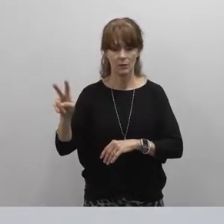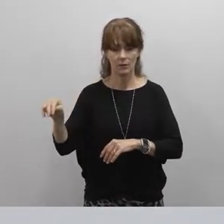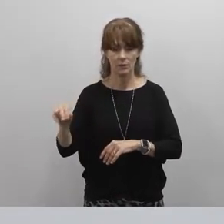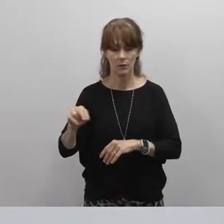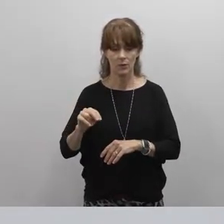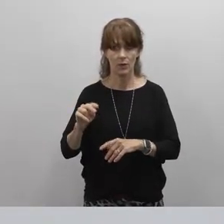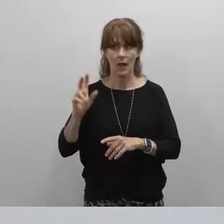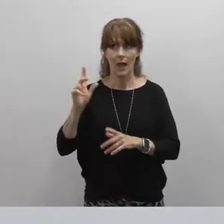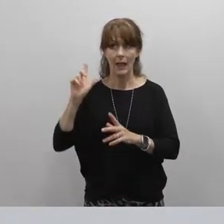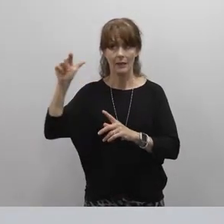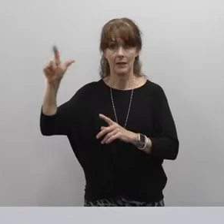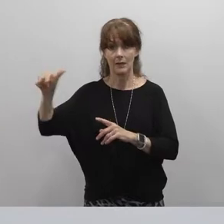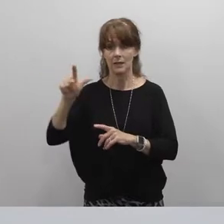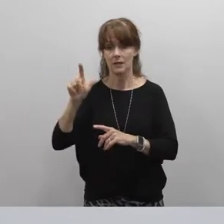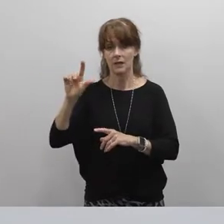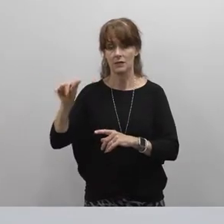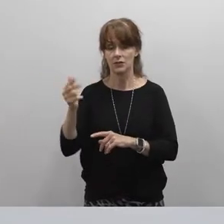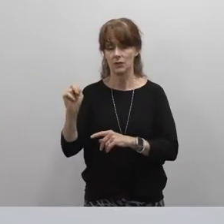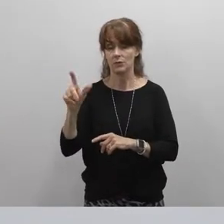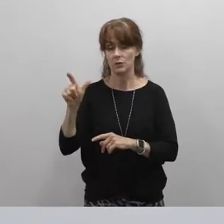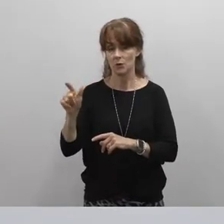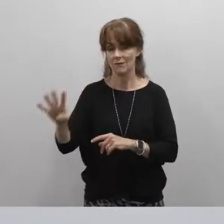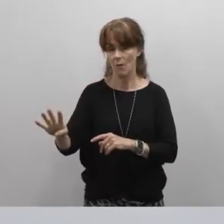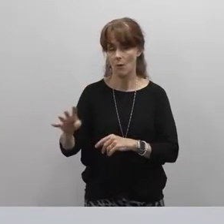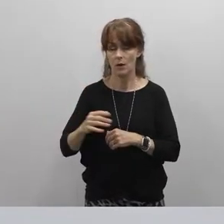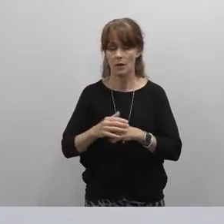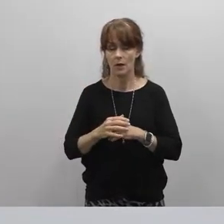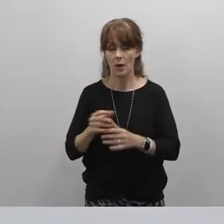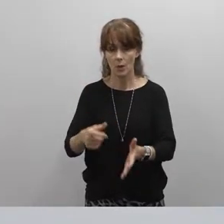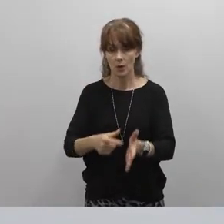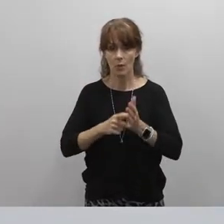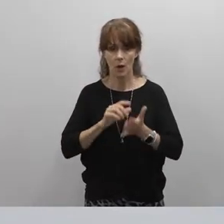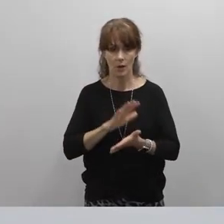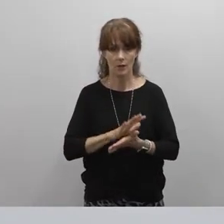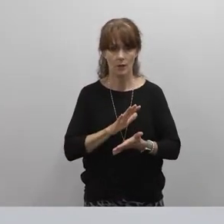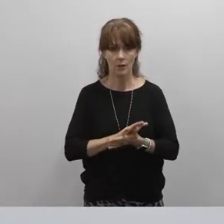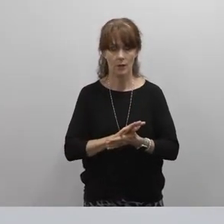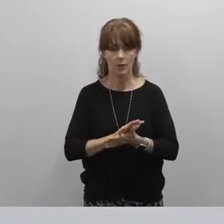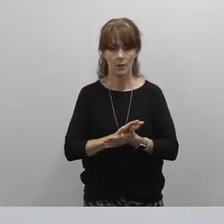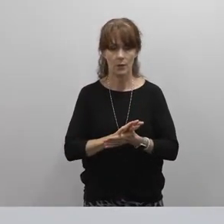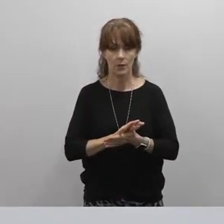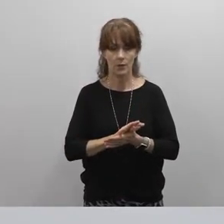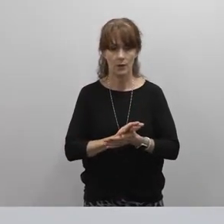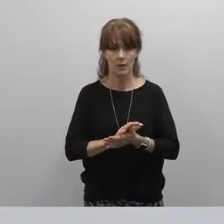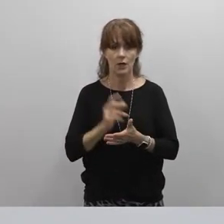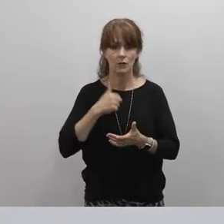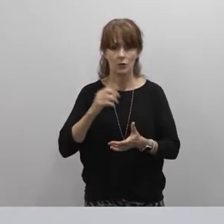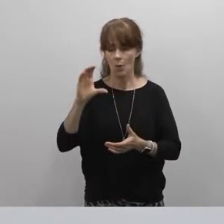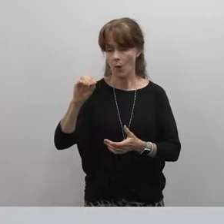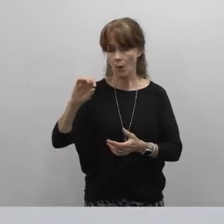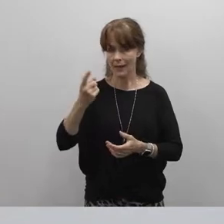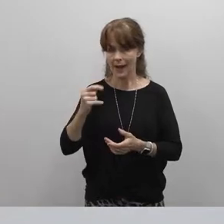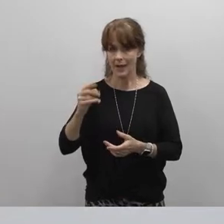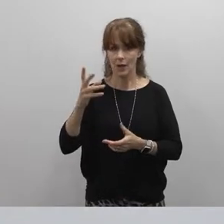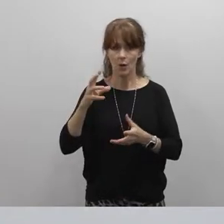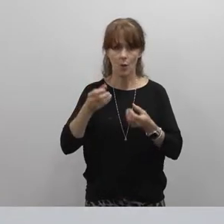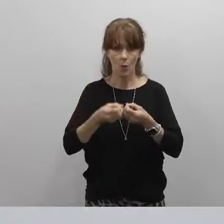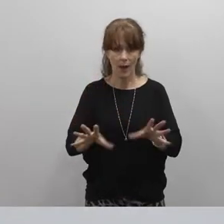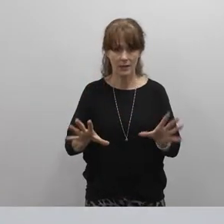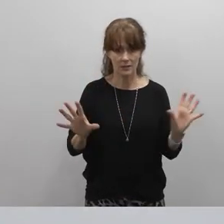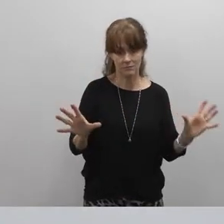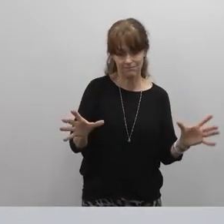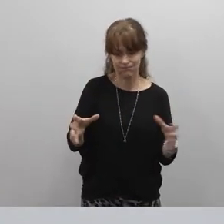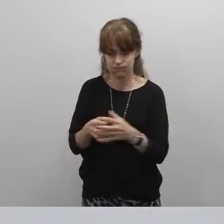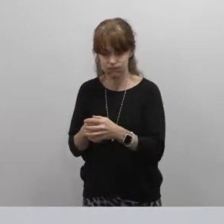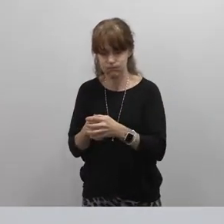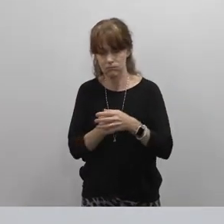January 24, will require schools to divert their organic waste. And it will, which means that